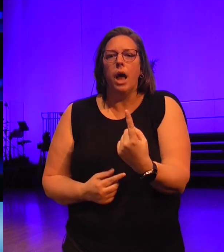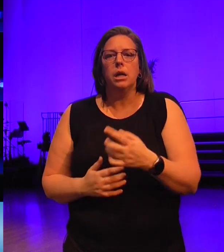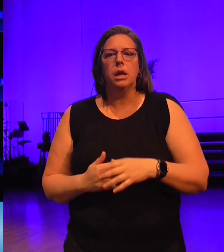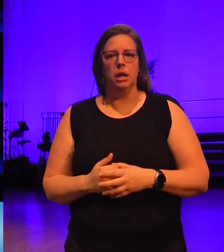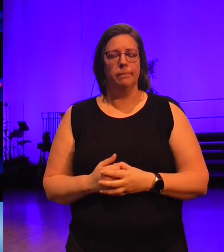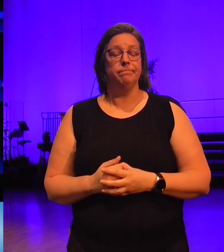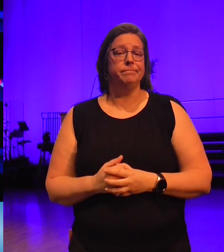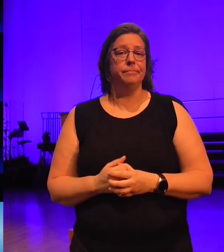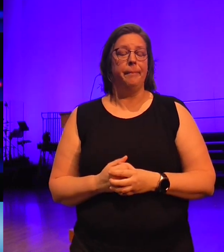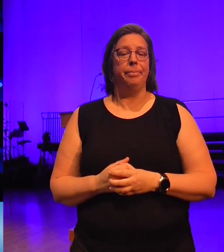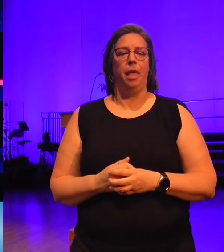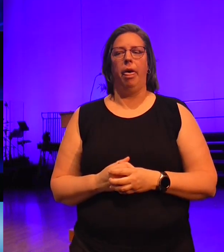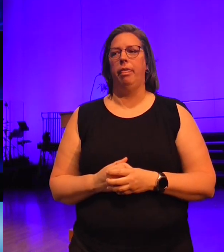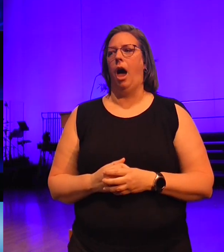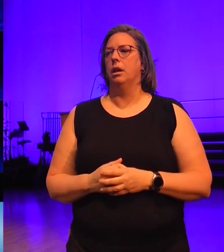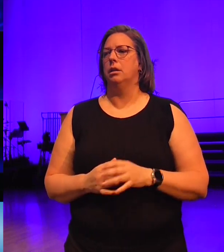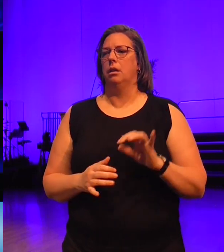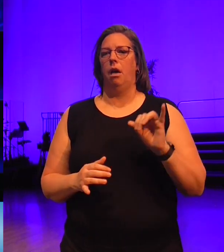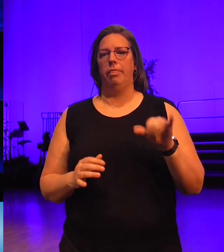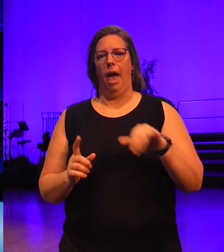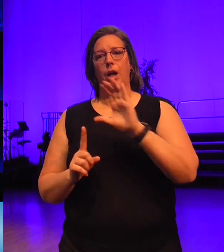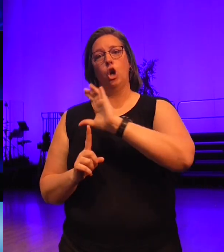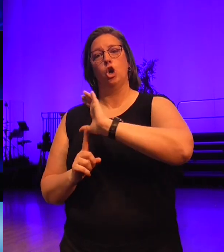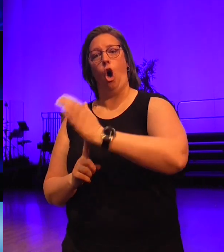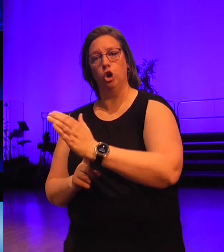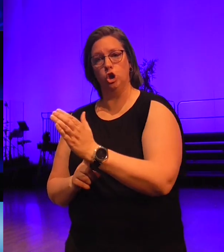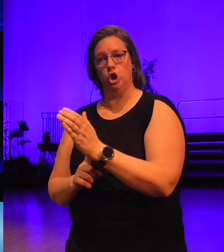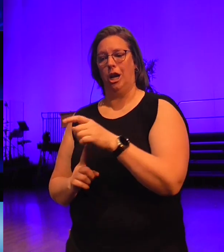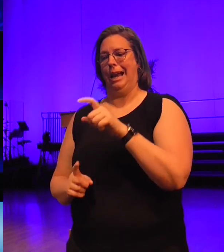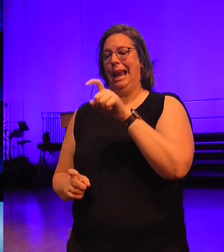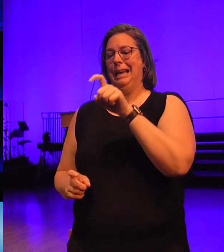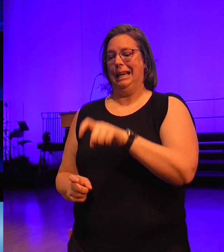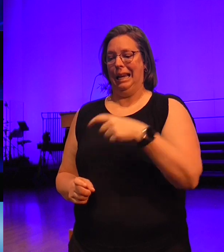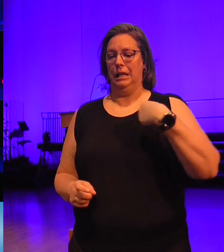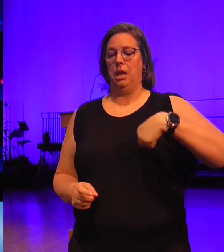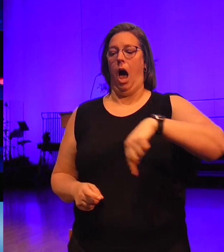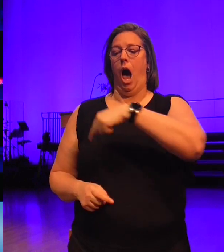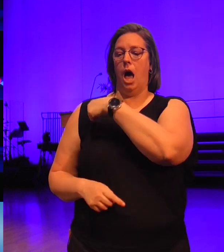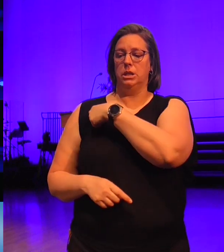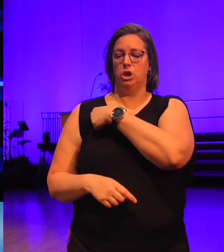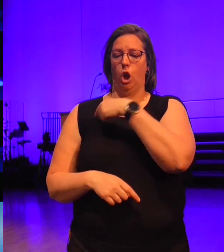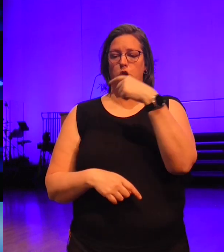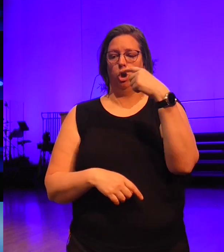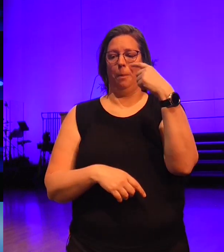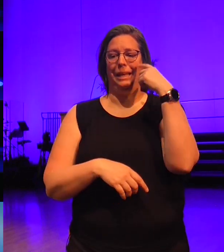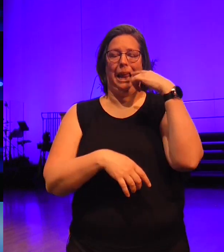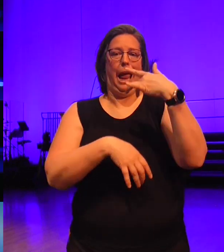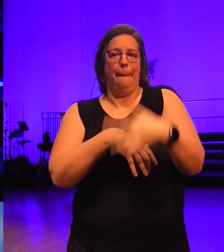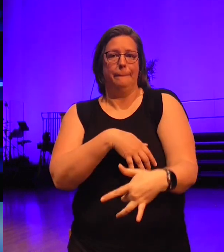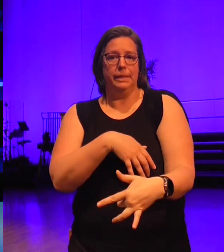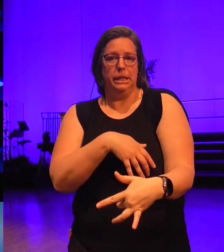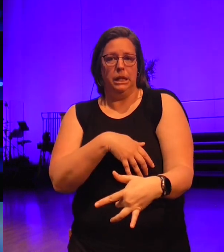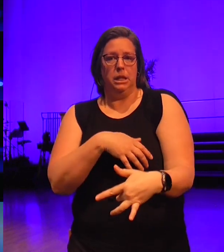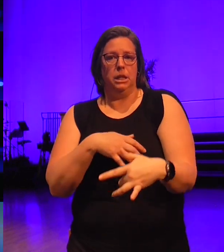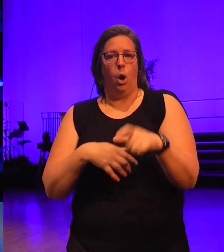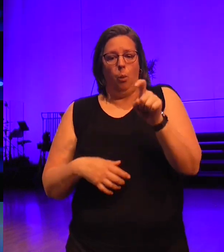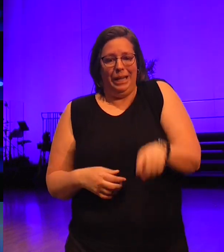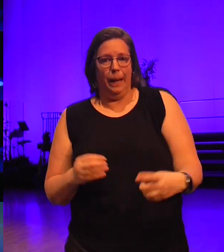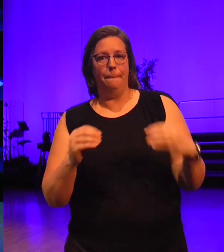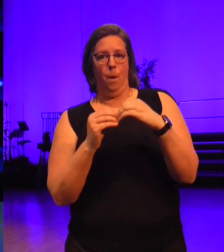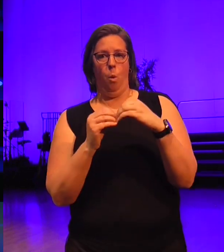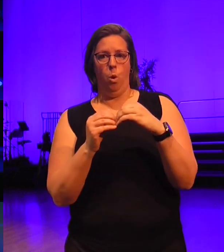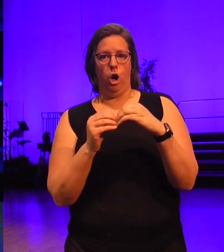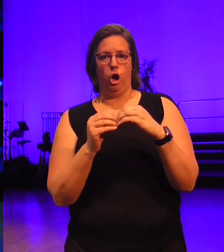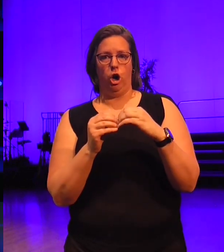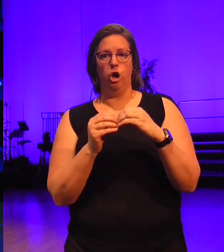And there's this culture that kind of needs us to be empty. It needs us to want to have more. And unintentionally, it creates